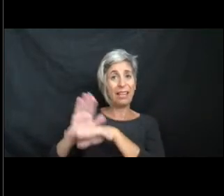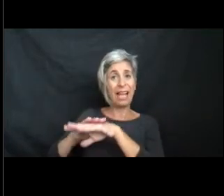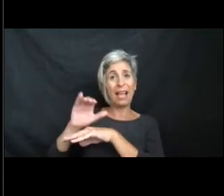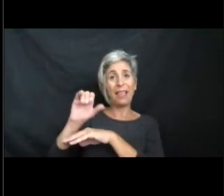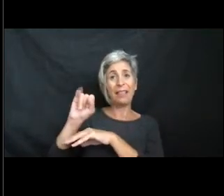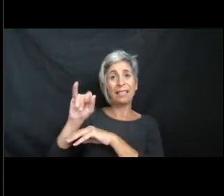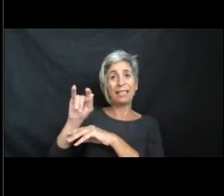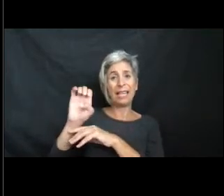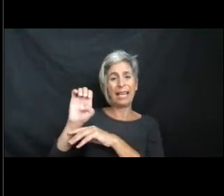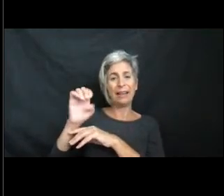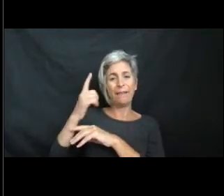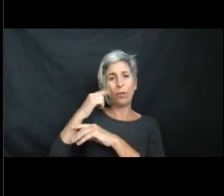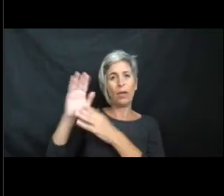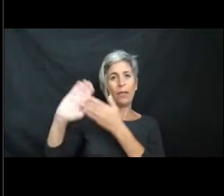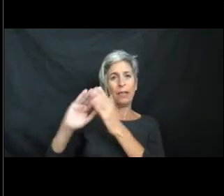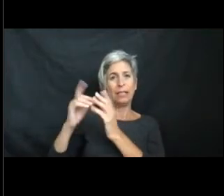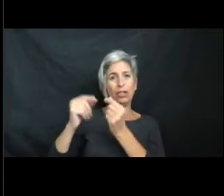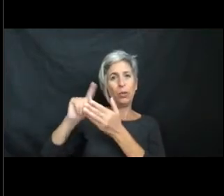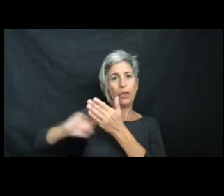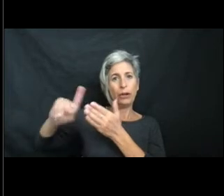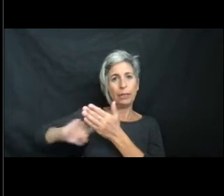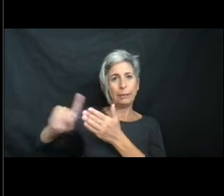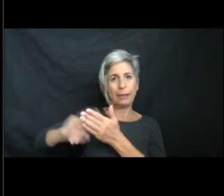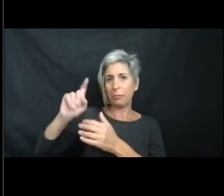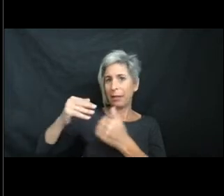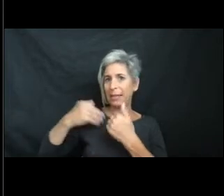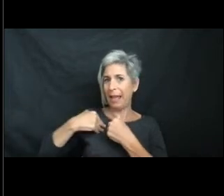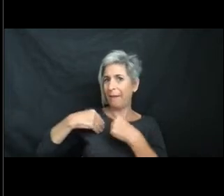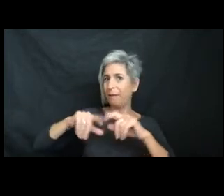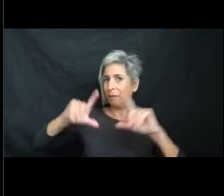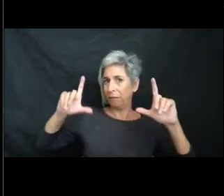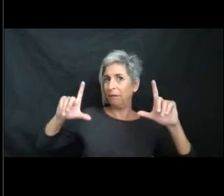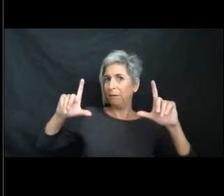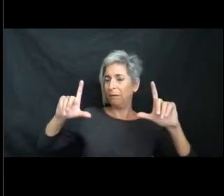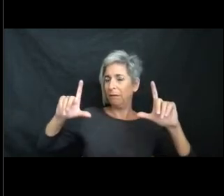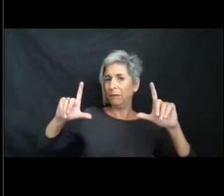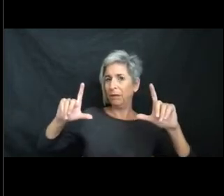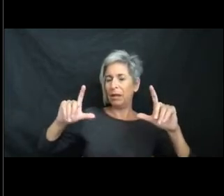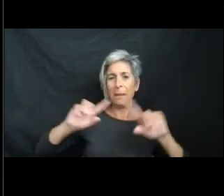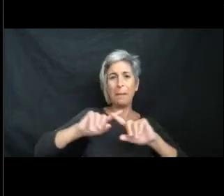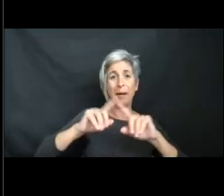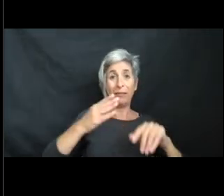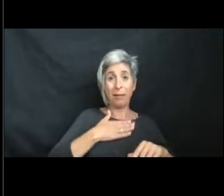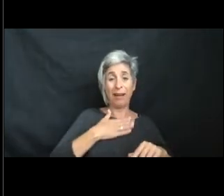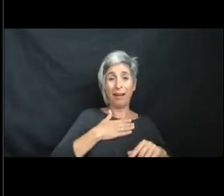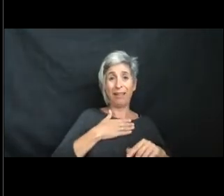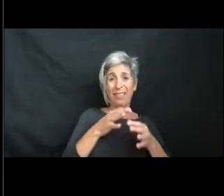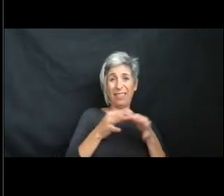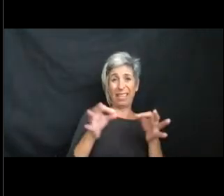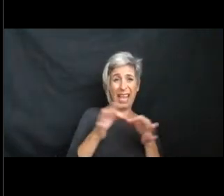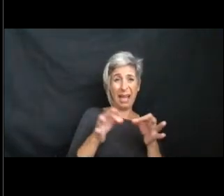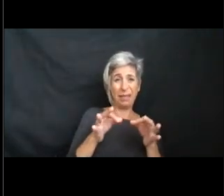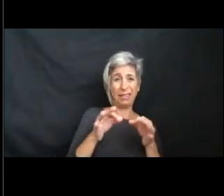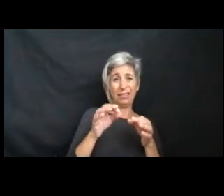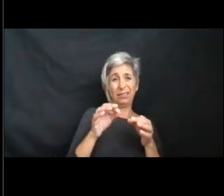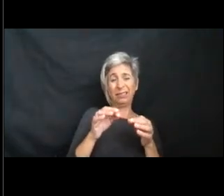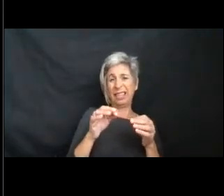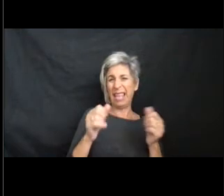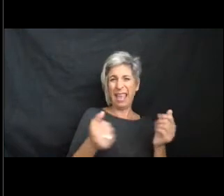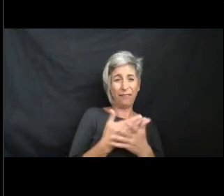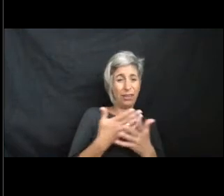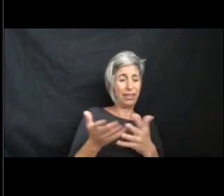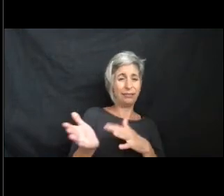city to do their inspections and so on. But from there on out, you don't have to worry about, the comments, the markups, the stamps. It's all going to